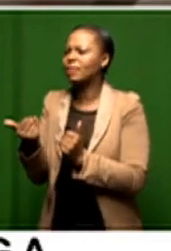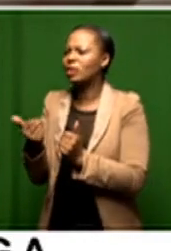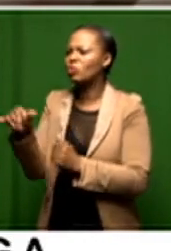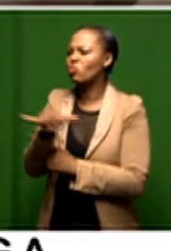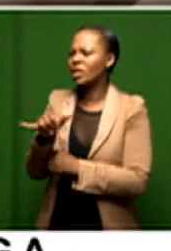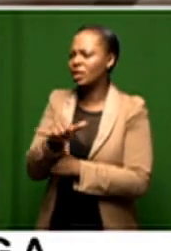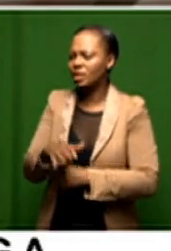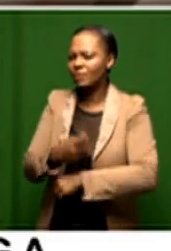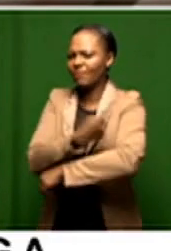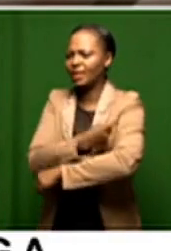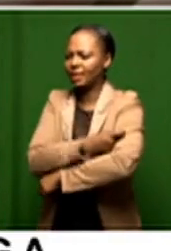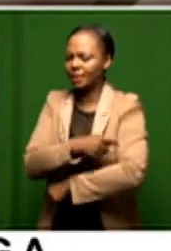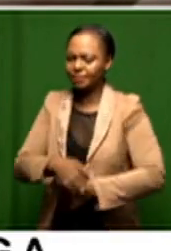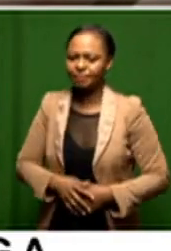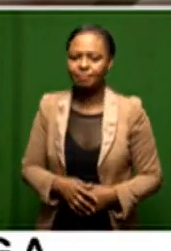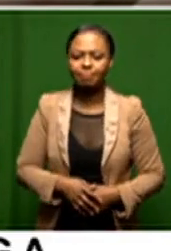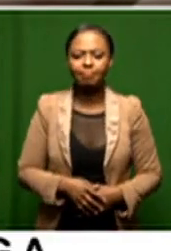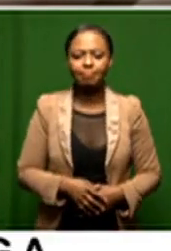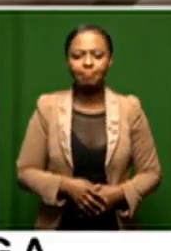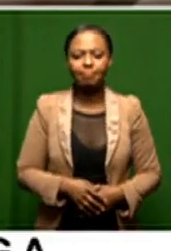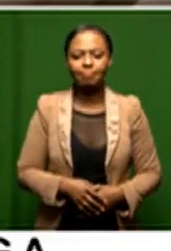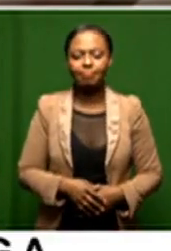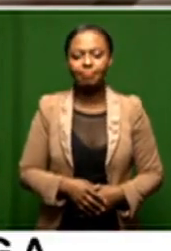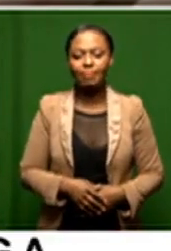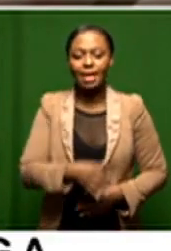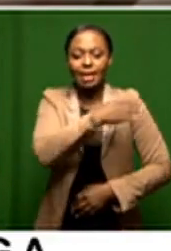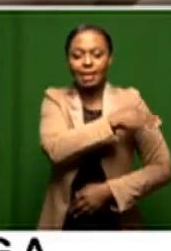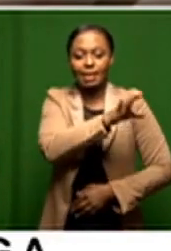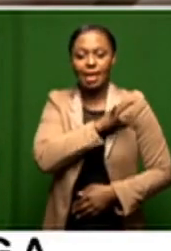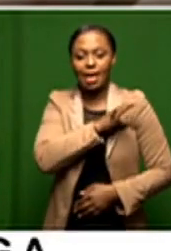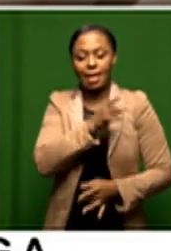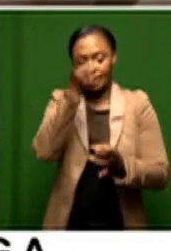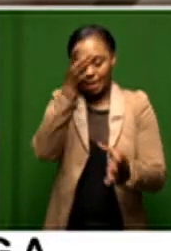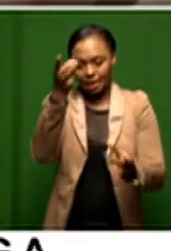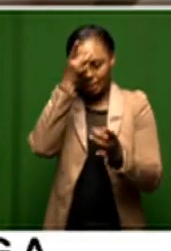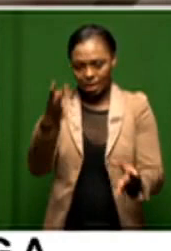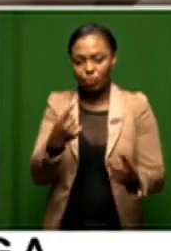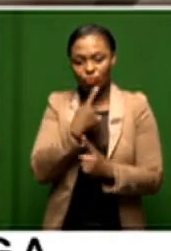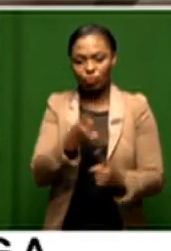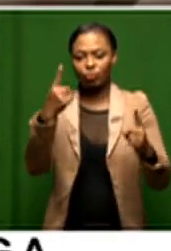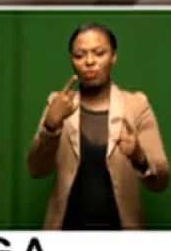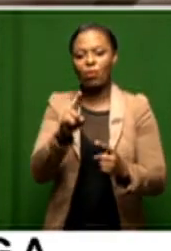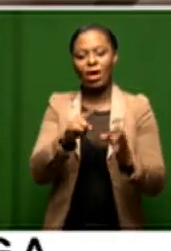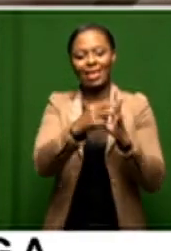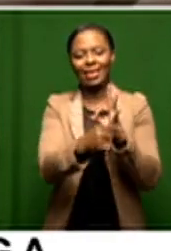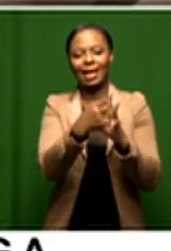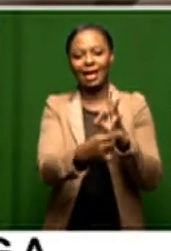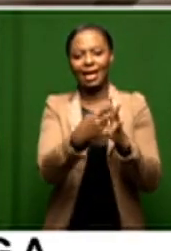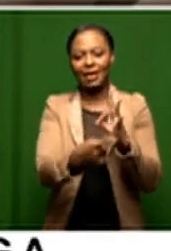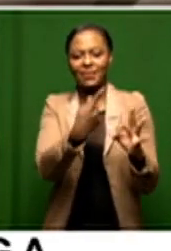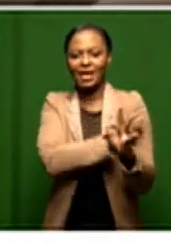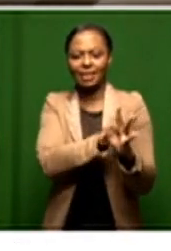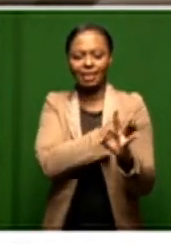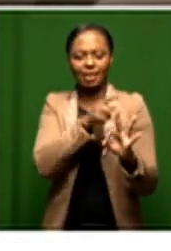you targeting? Well, the clinical data has only been released for three of the vaccines to date,